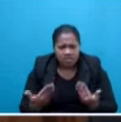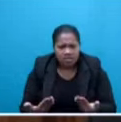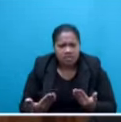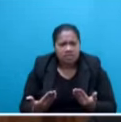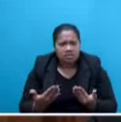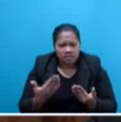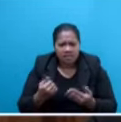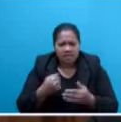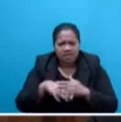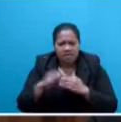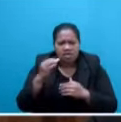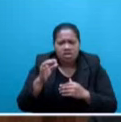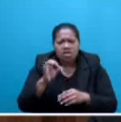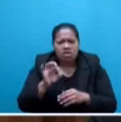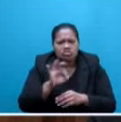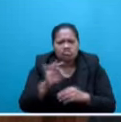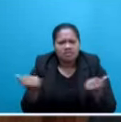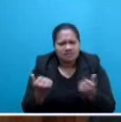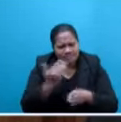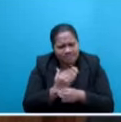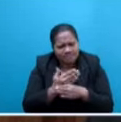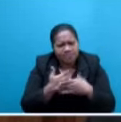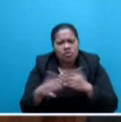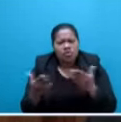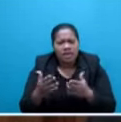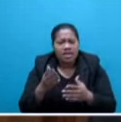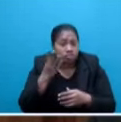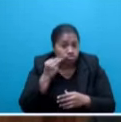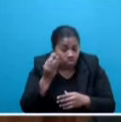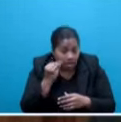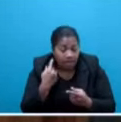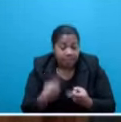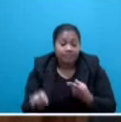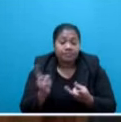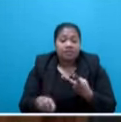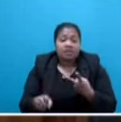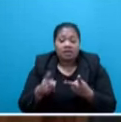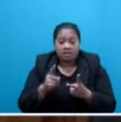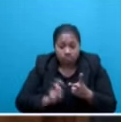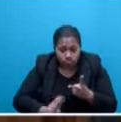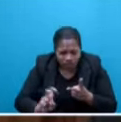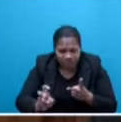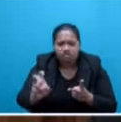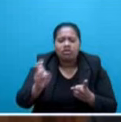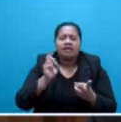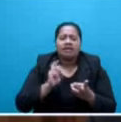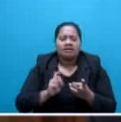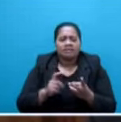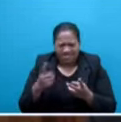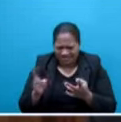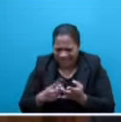and construction sectors. Honorable Speaker say, one should not forget the efforts of this government to address the shortage